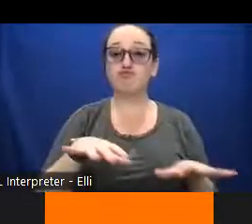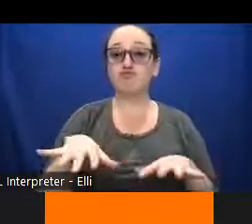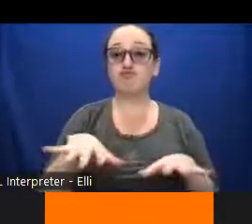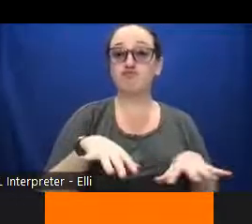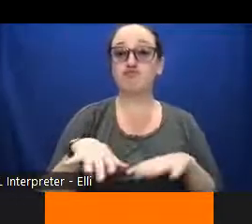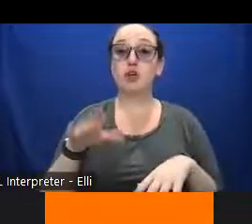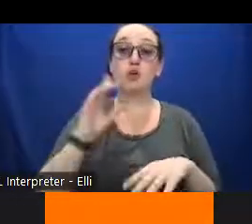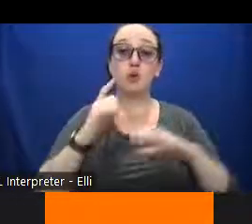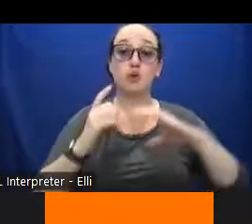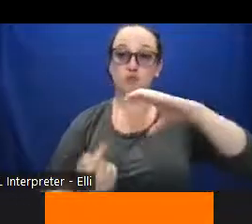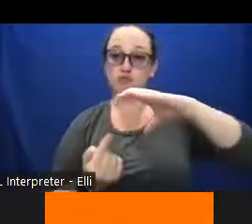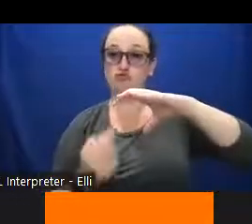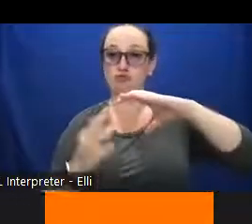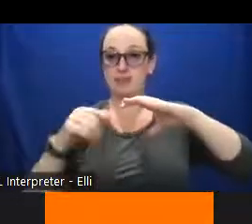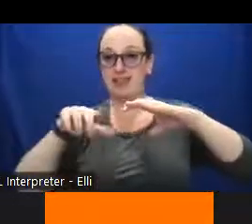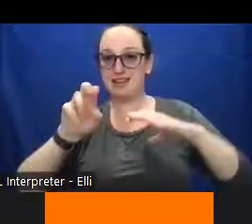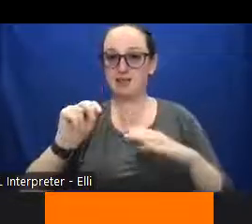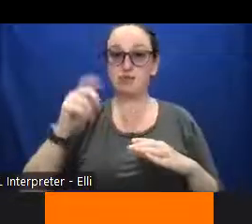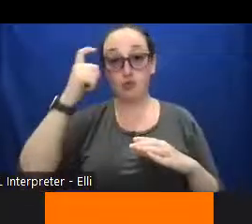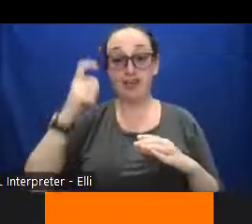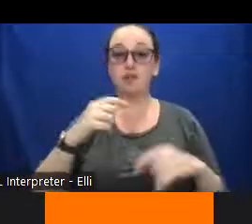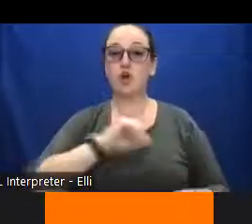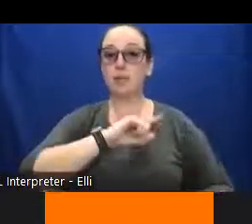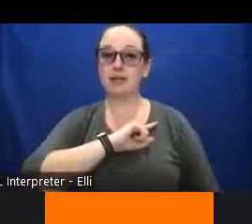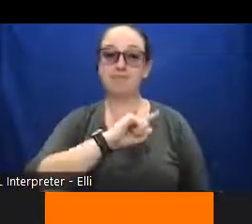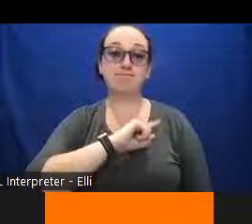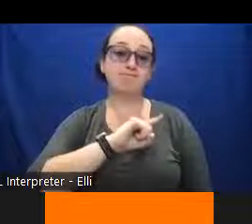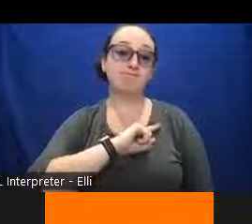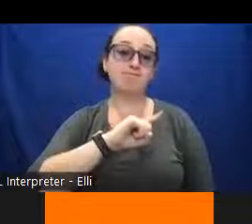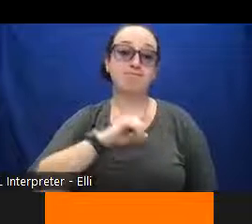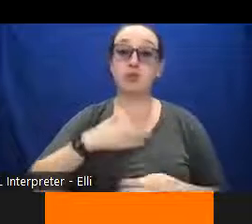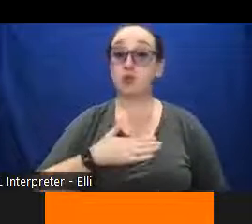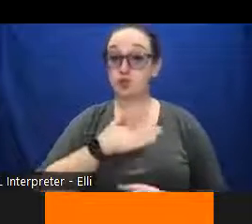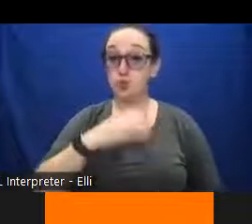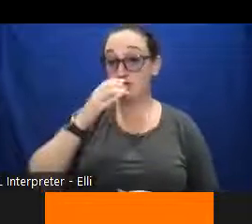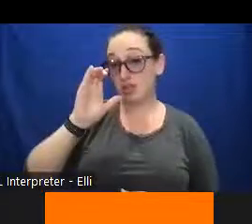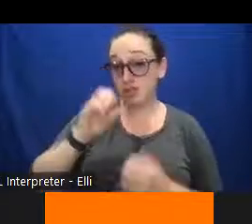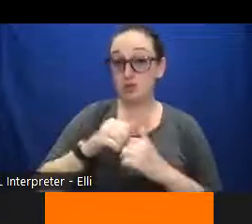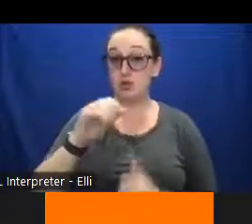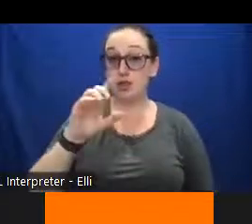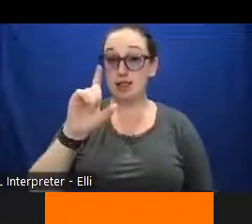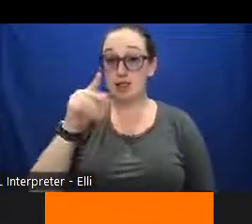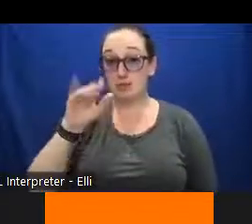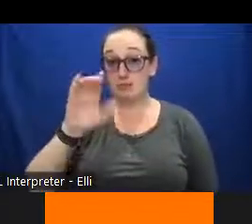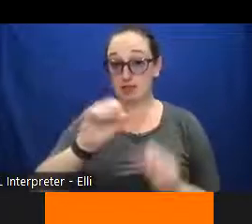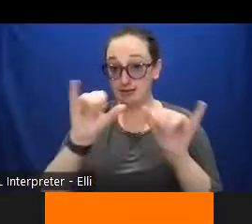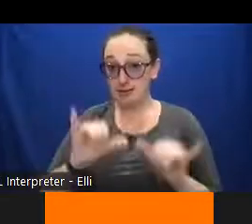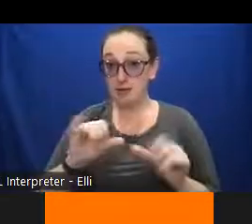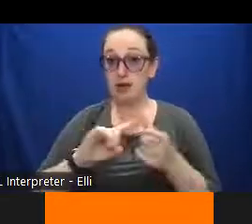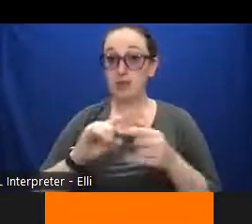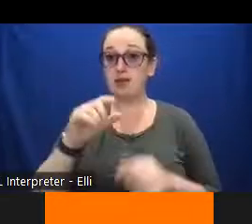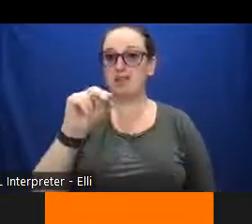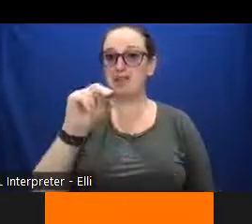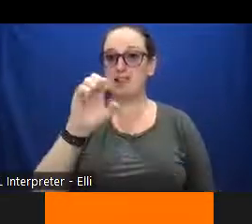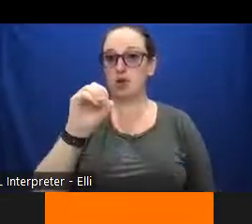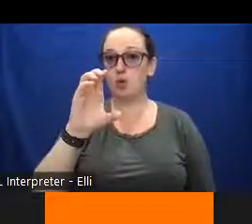brain is keeping your heart beating. You're enjoying the pleasure of a nice pint with your limbic system. You're using your neocortex to work out